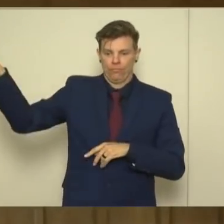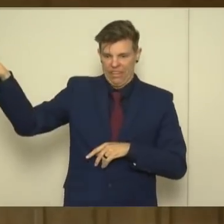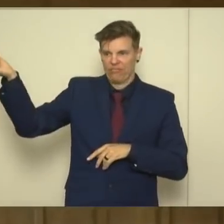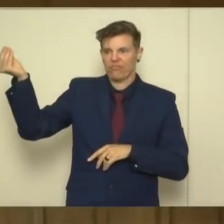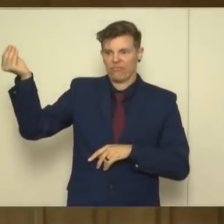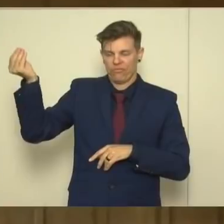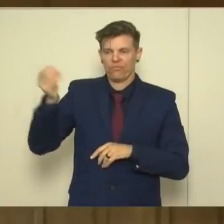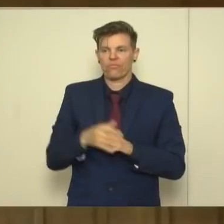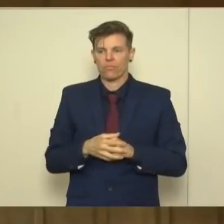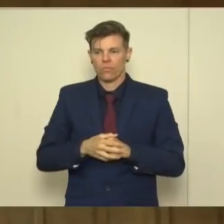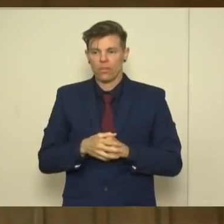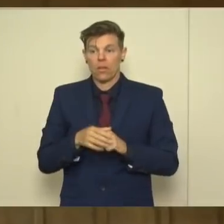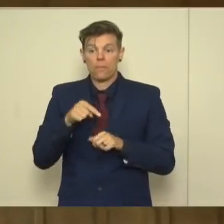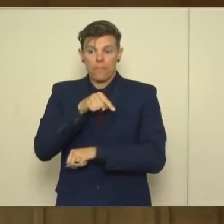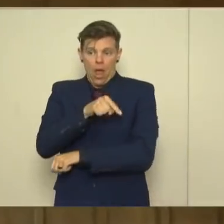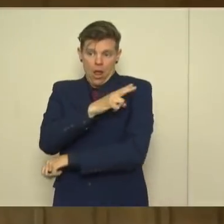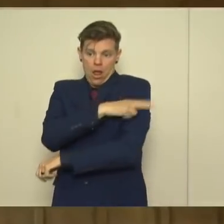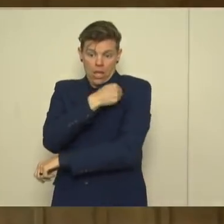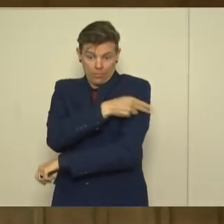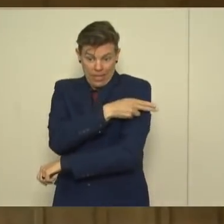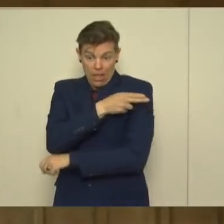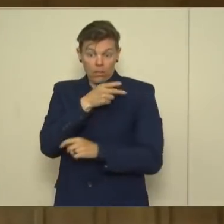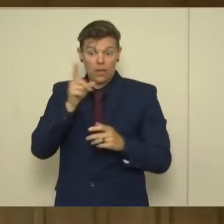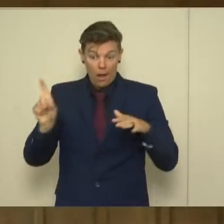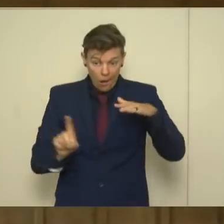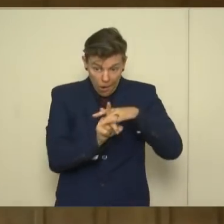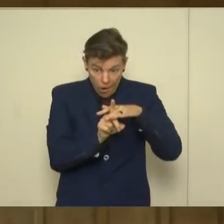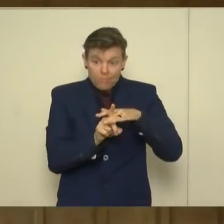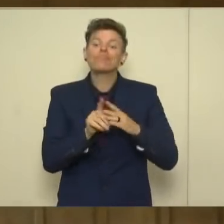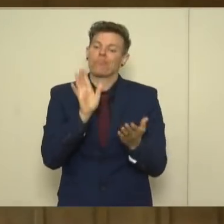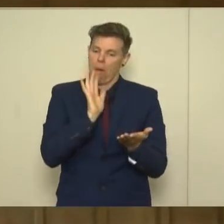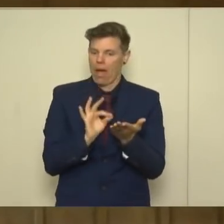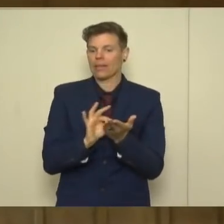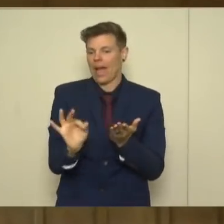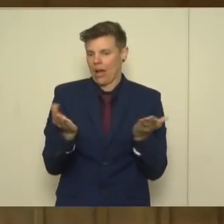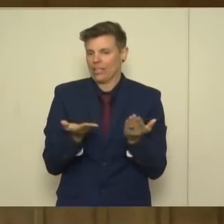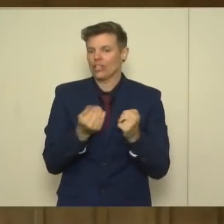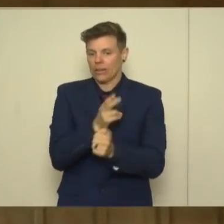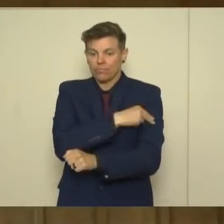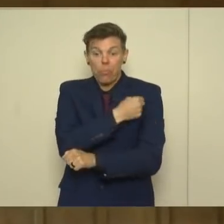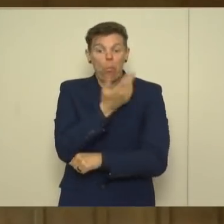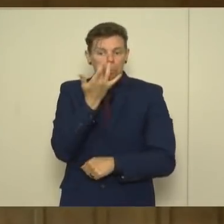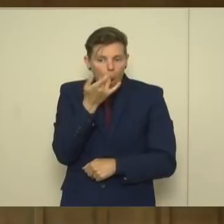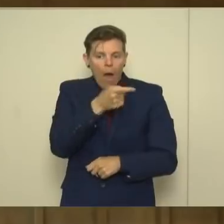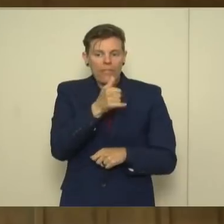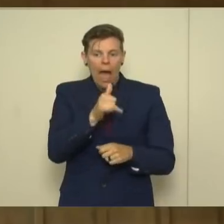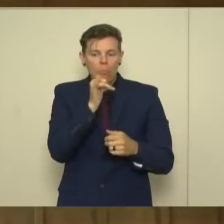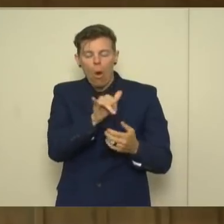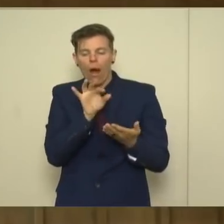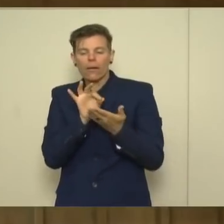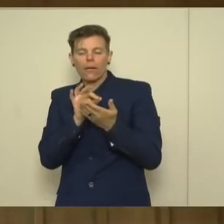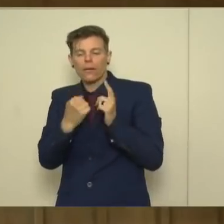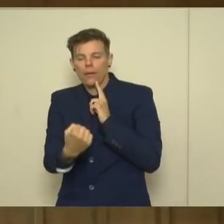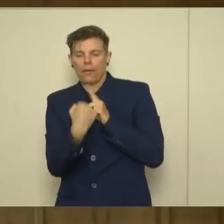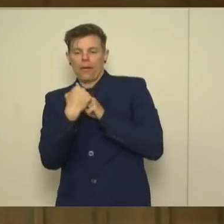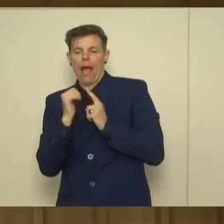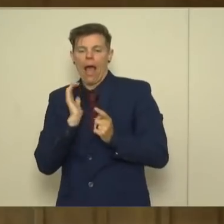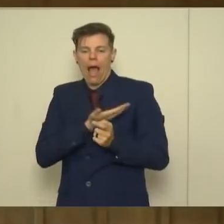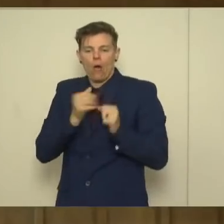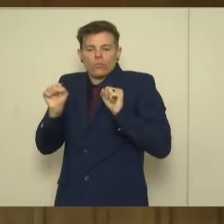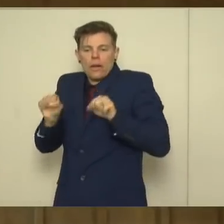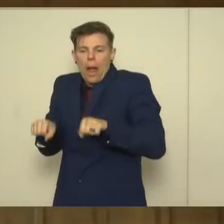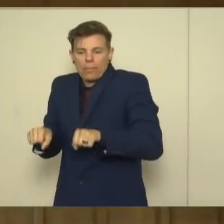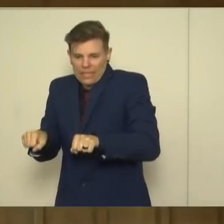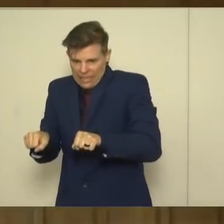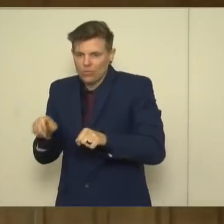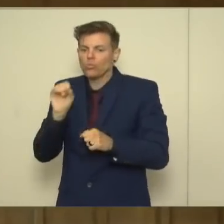hospital capacity. I'm not sure that we accept that process for college students, but there's absolutely no